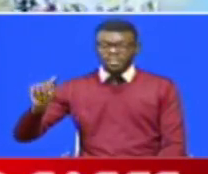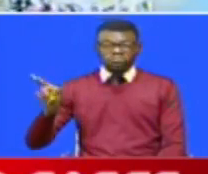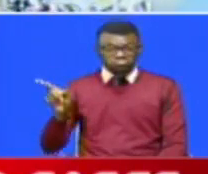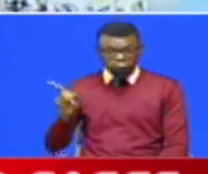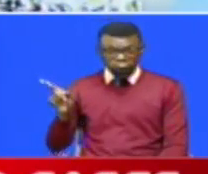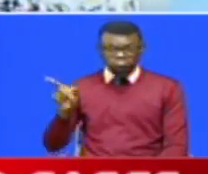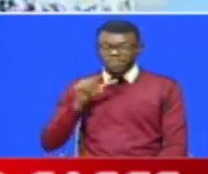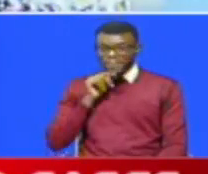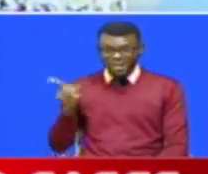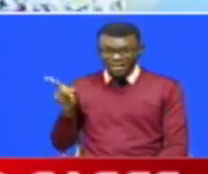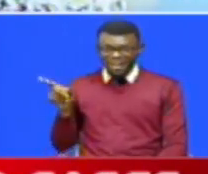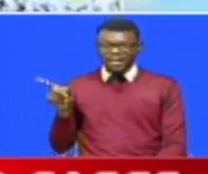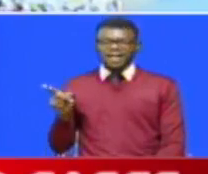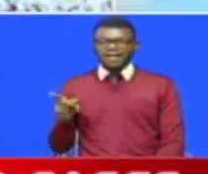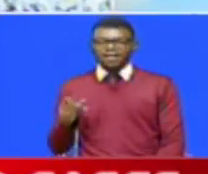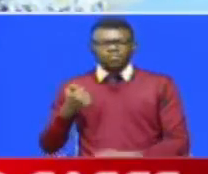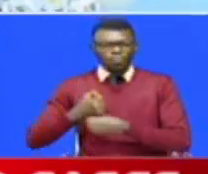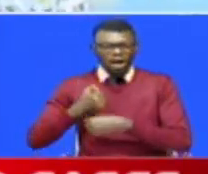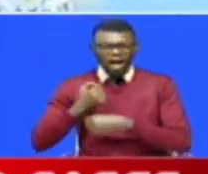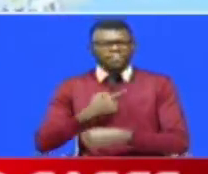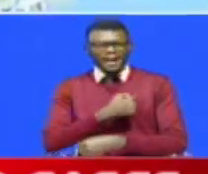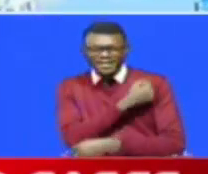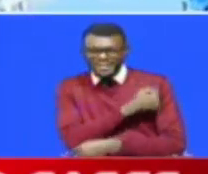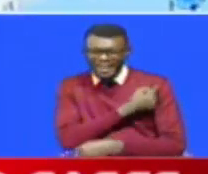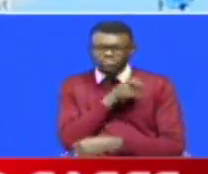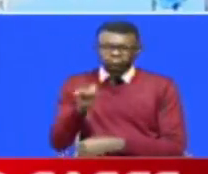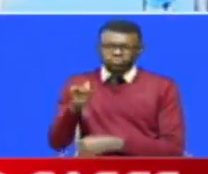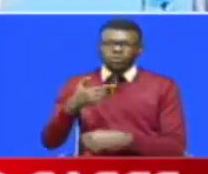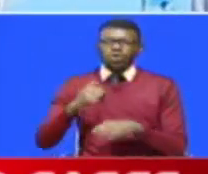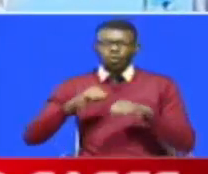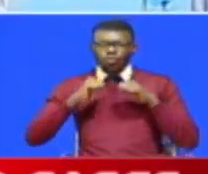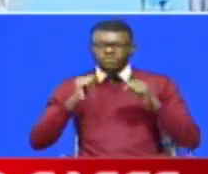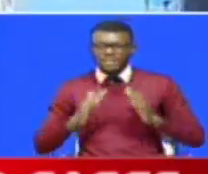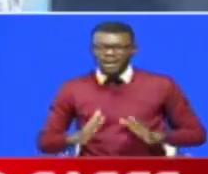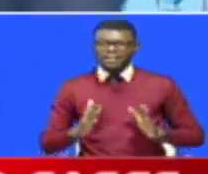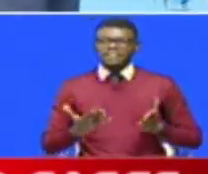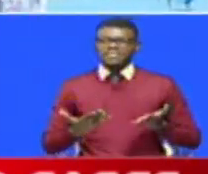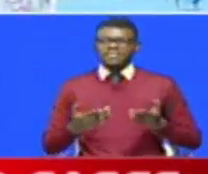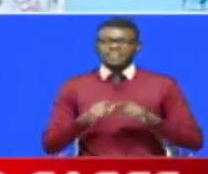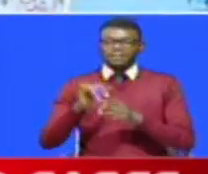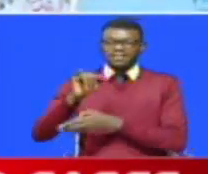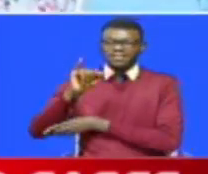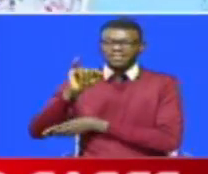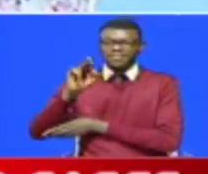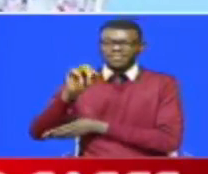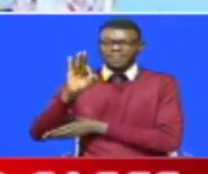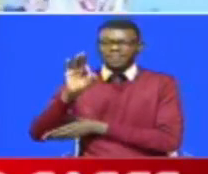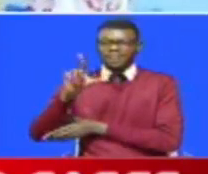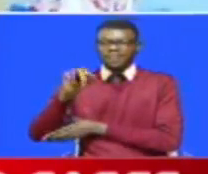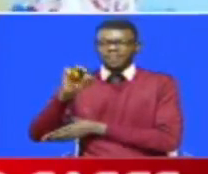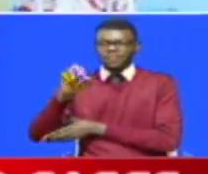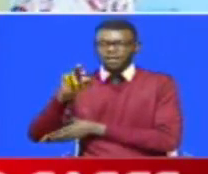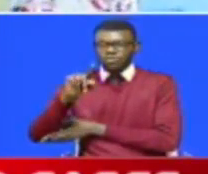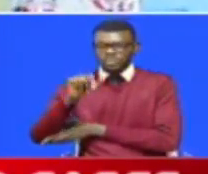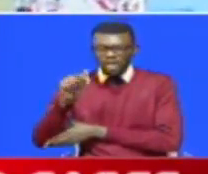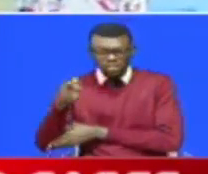Jonathan is a clinical officer, an influenza surveillance officer. He mentored and